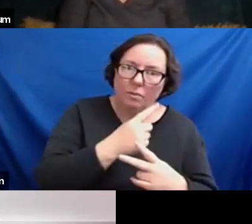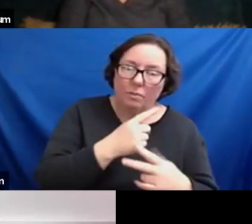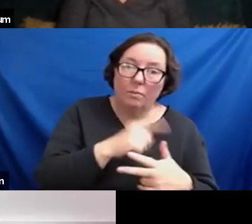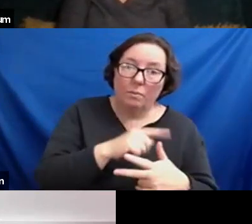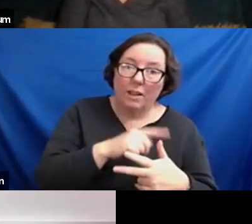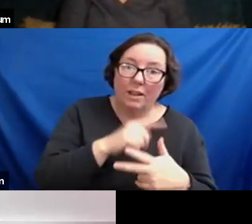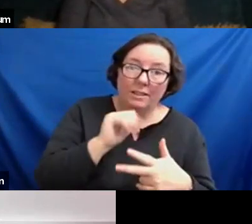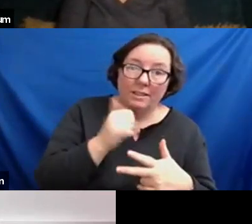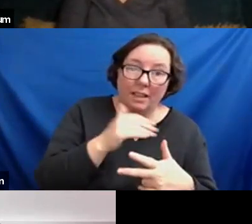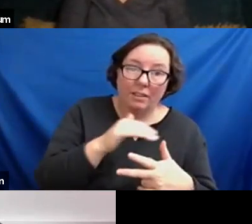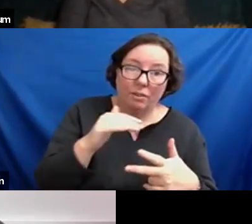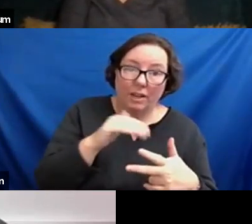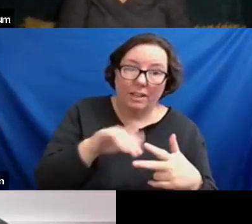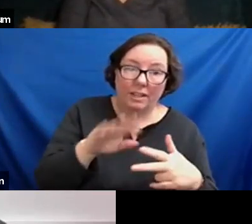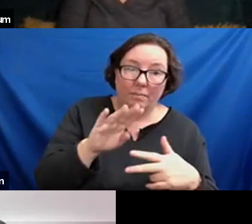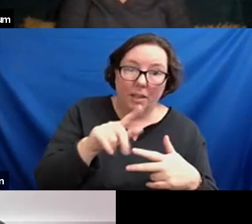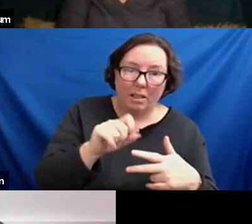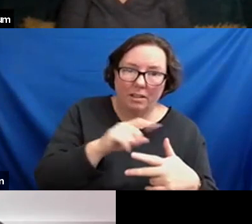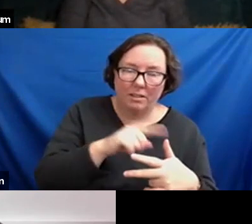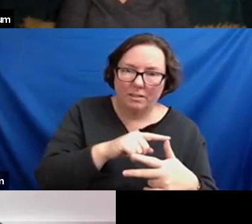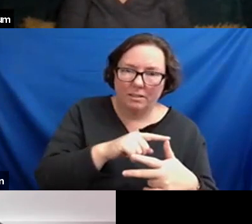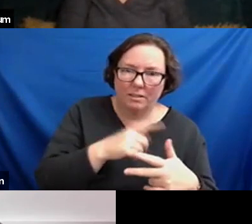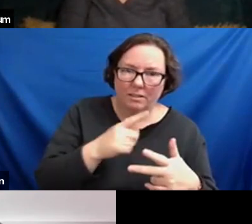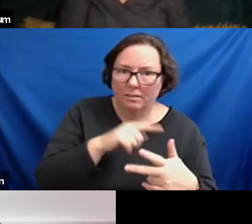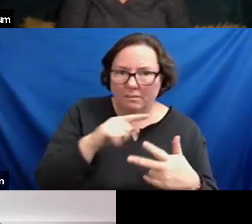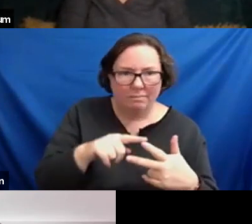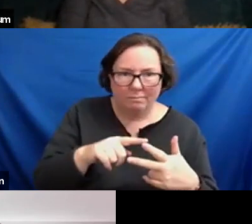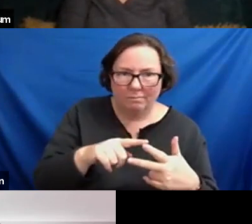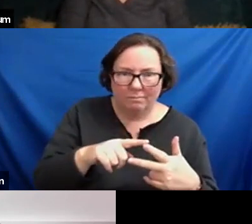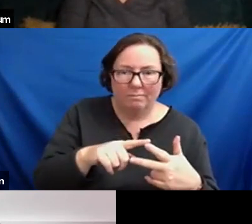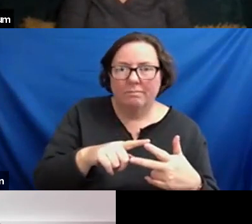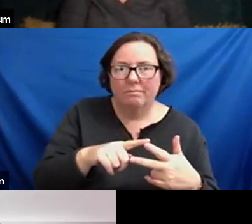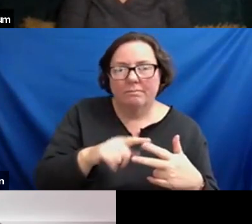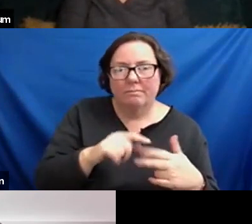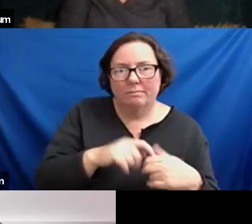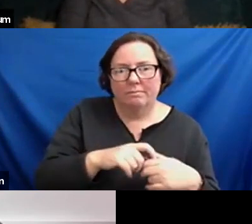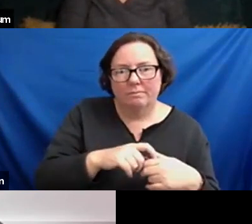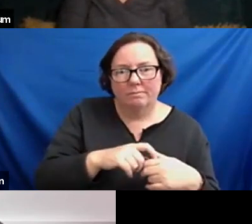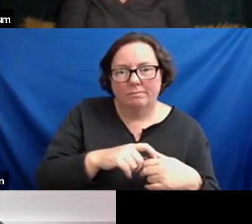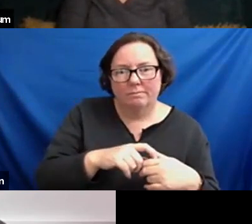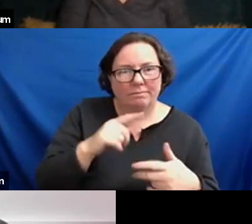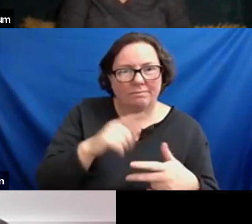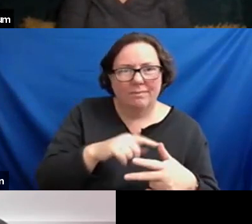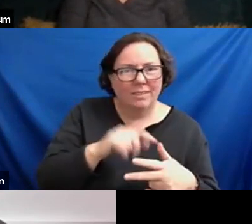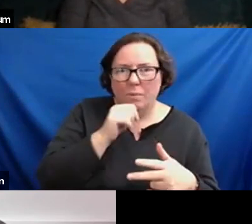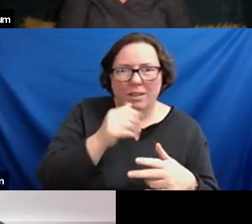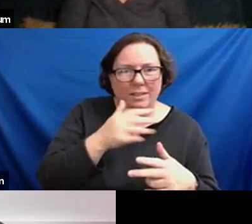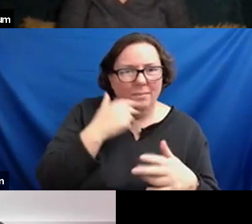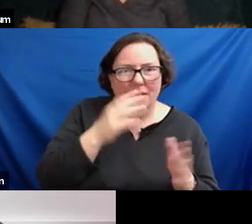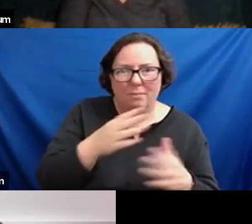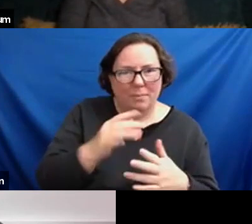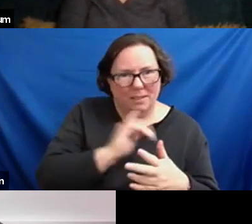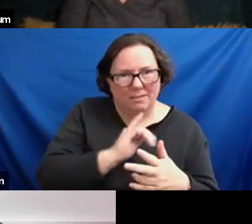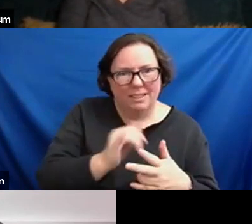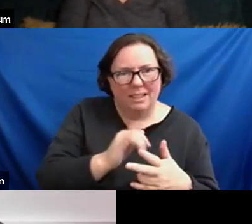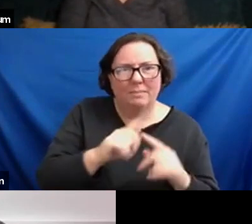incoming twin girl with BLS, and this boy is, if not better prepared for that, but I mean, that's